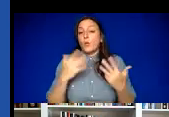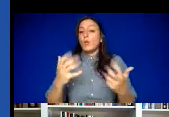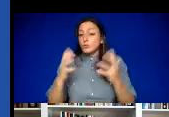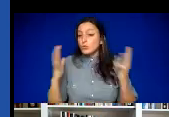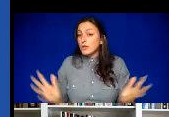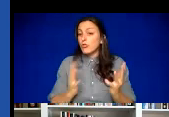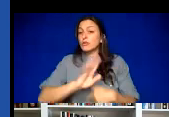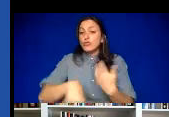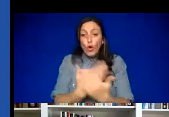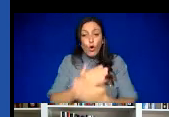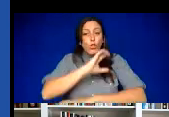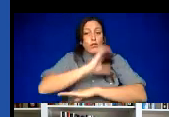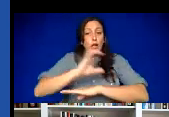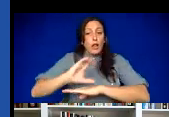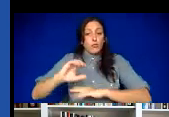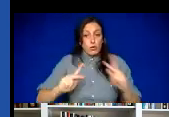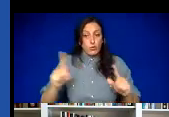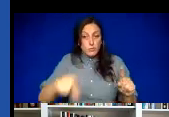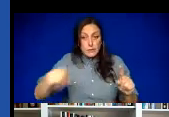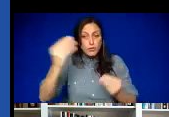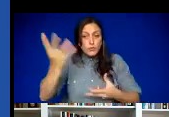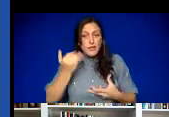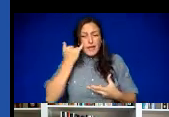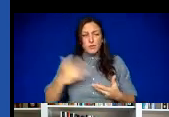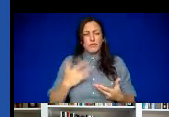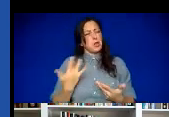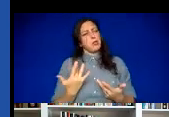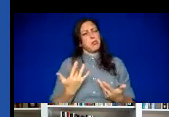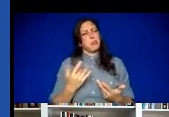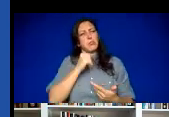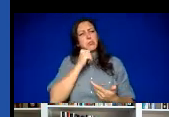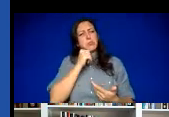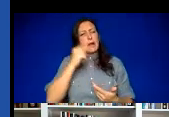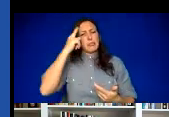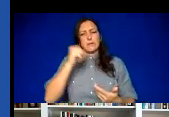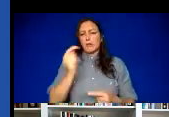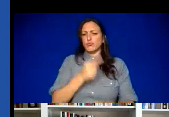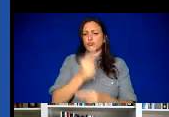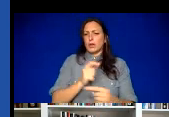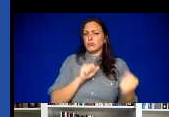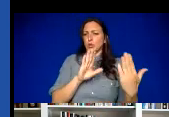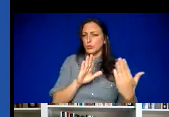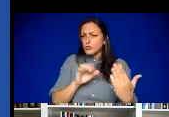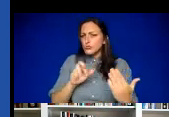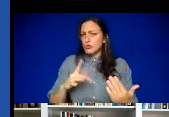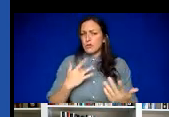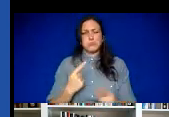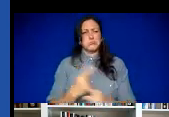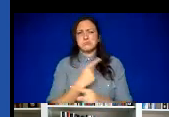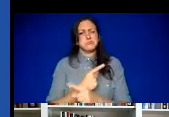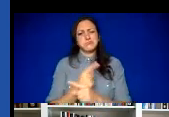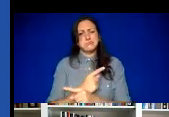all Coloradans to let us know if they feel like something irregular has occurred. We have our